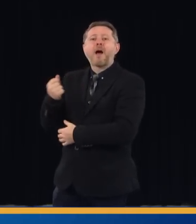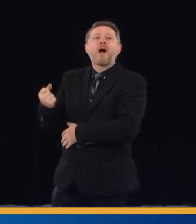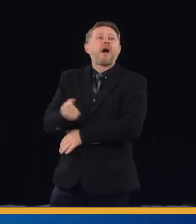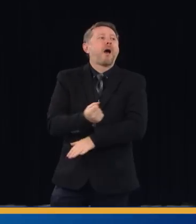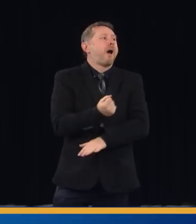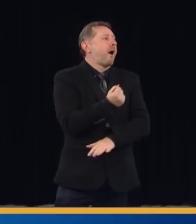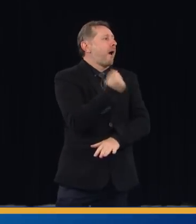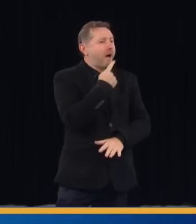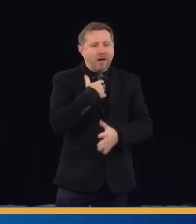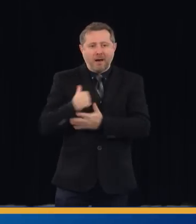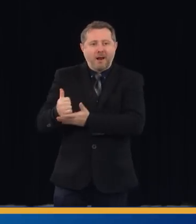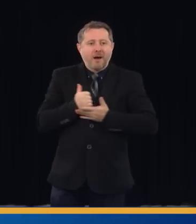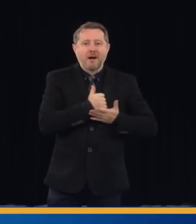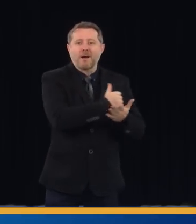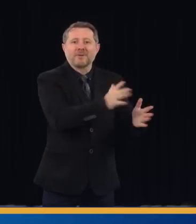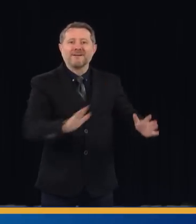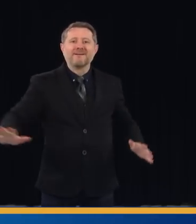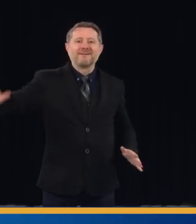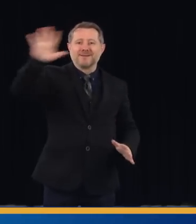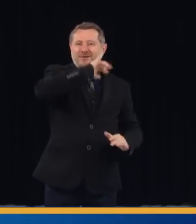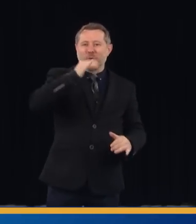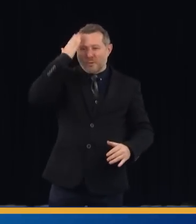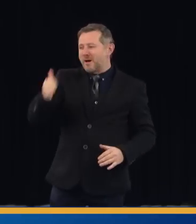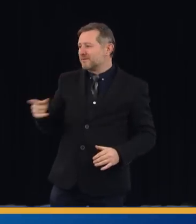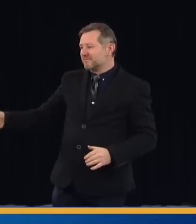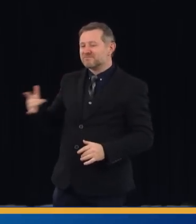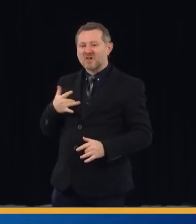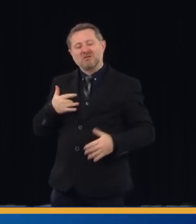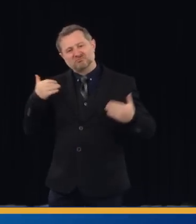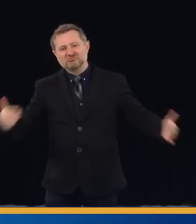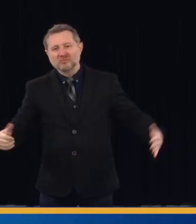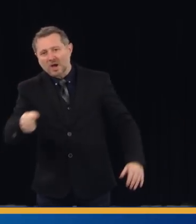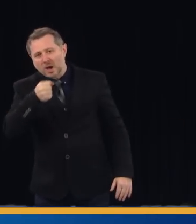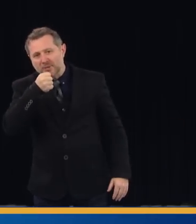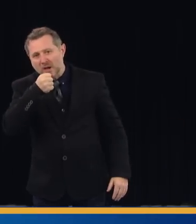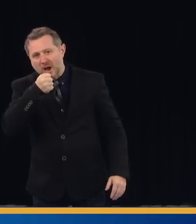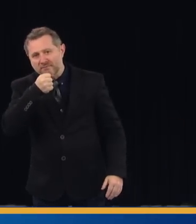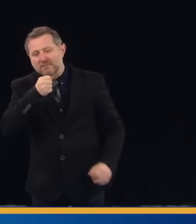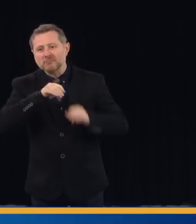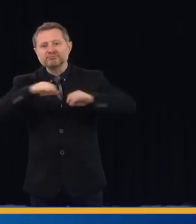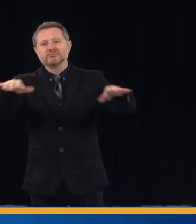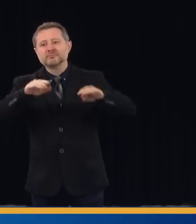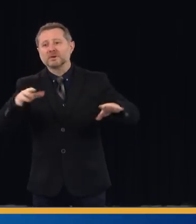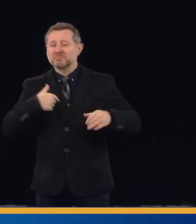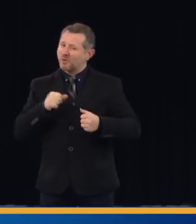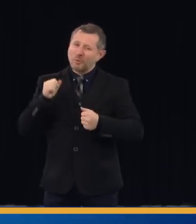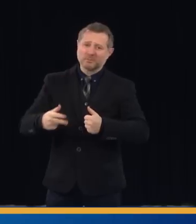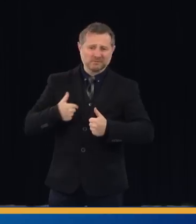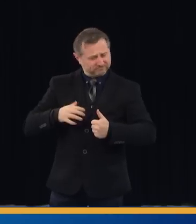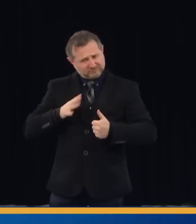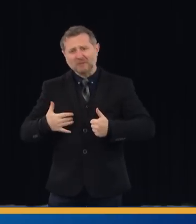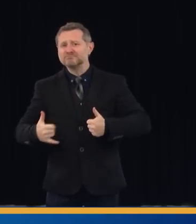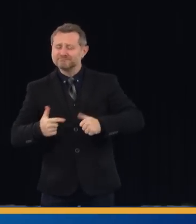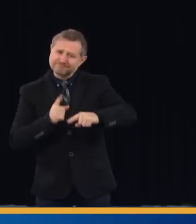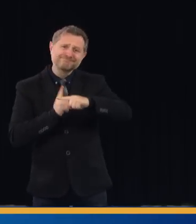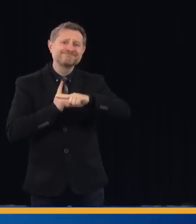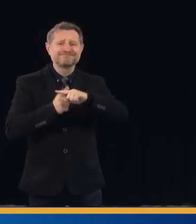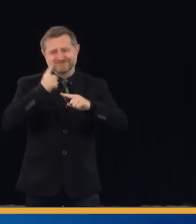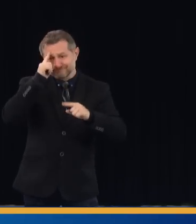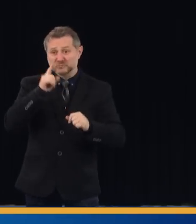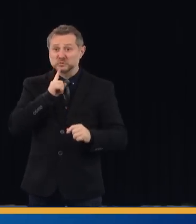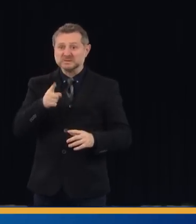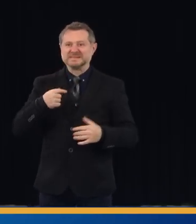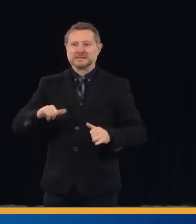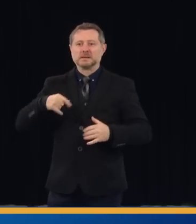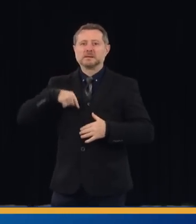And that's why he did the show last night. Okay, I have coronavirus. But you know what? Here I am, I'm doing my